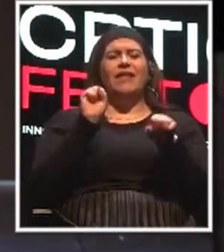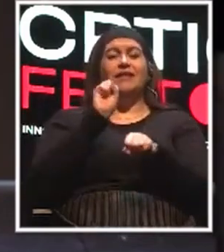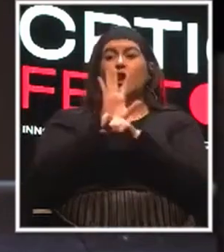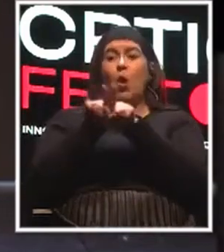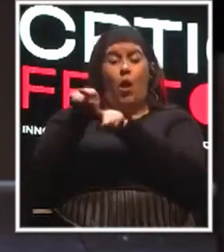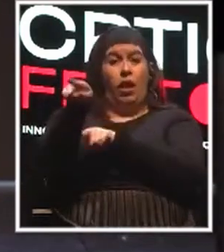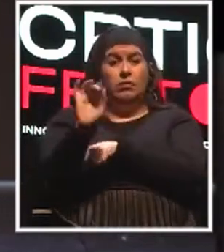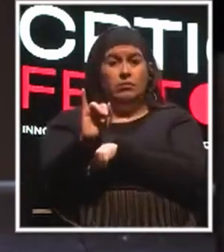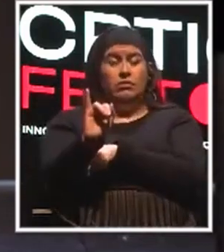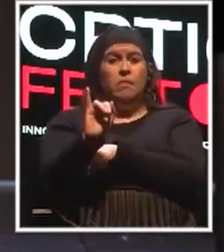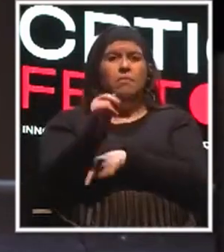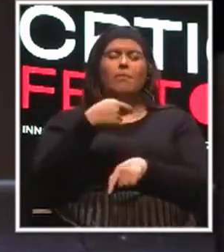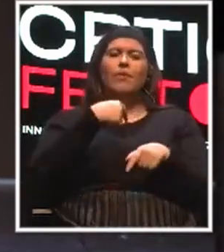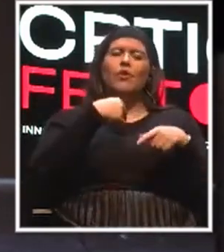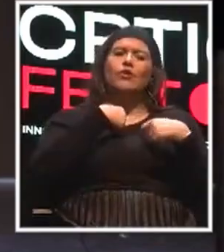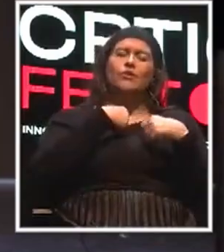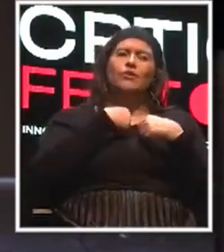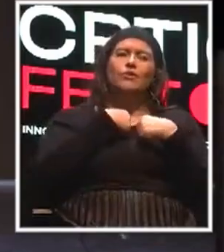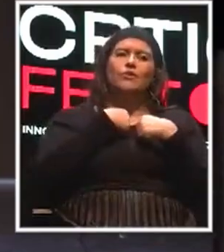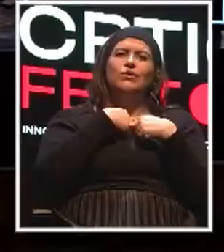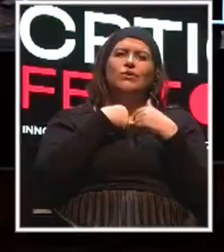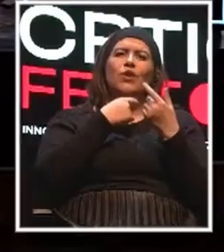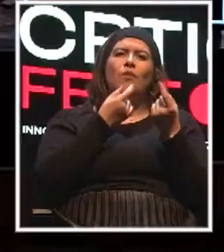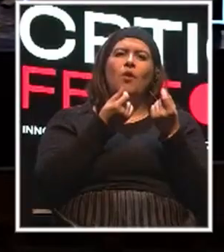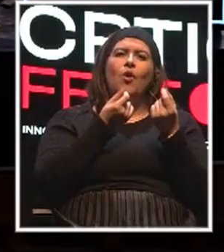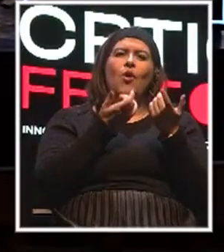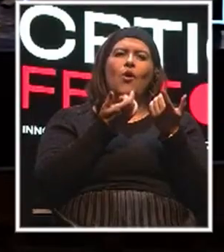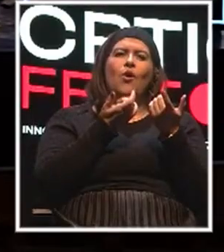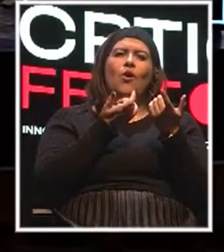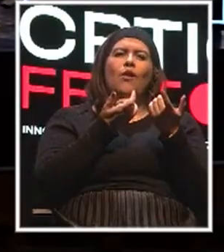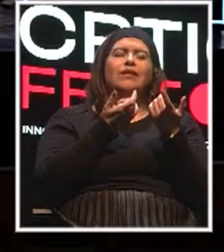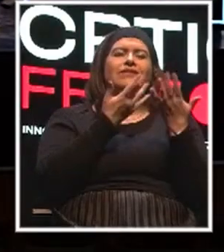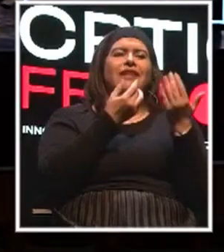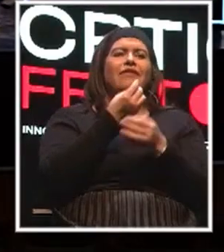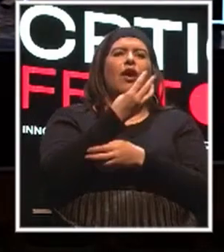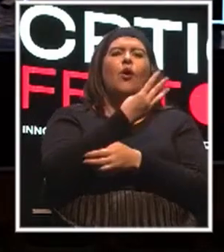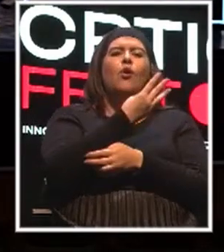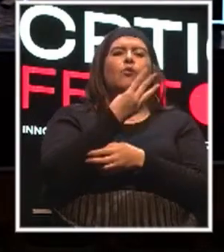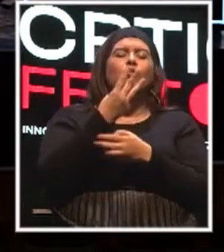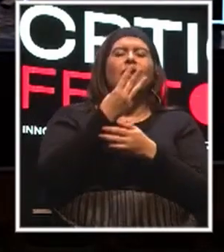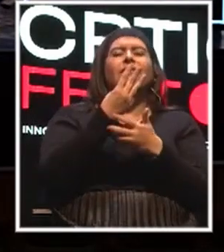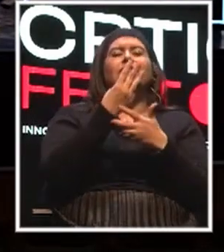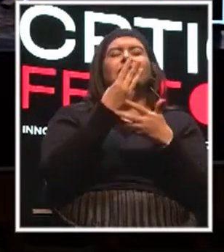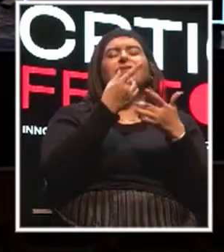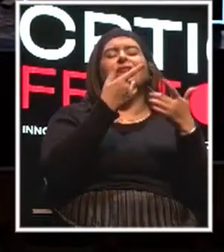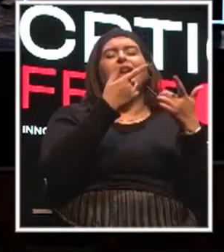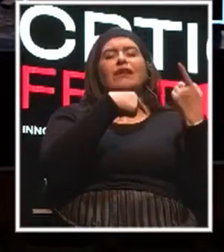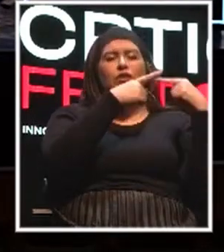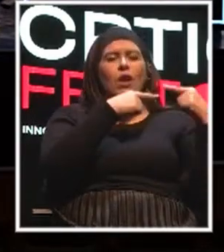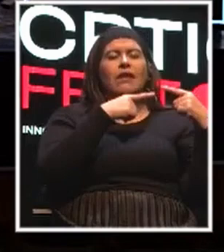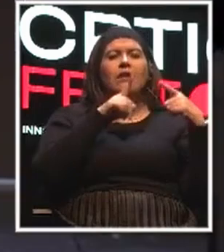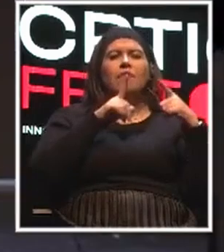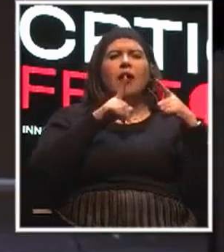like West Side Story, the Sharks and the Jets. So it was how do I